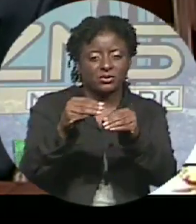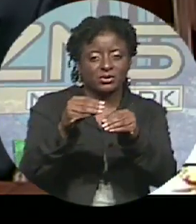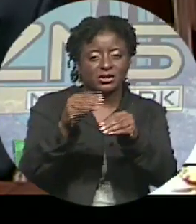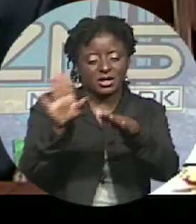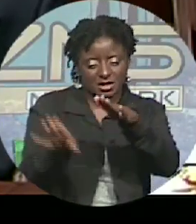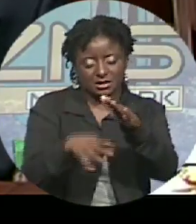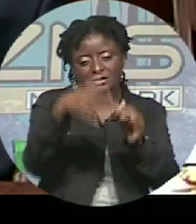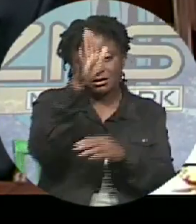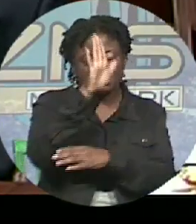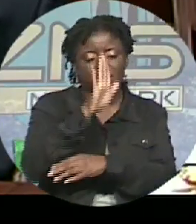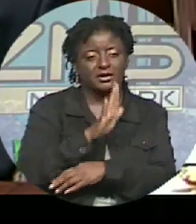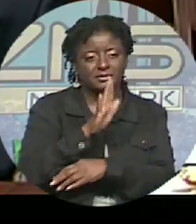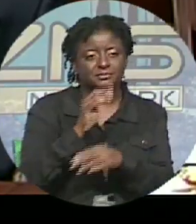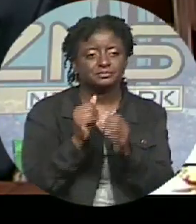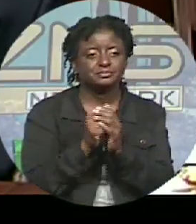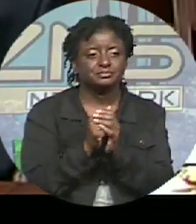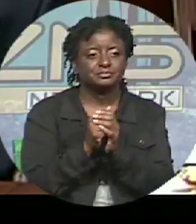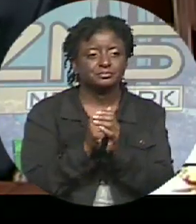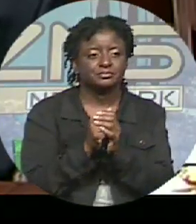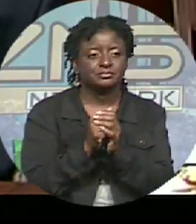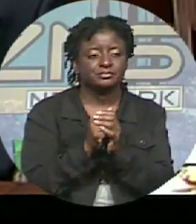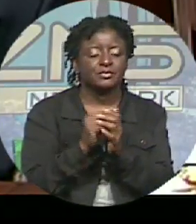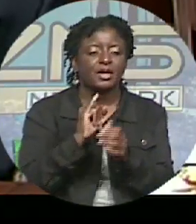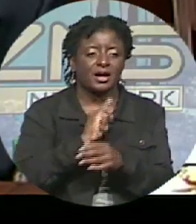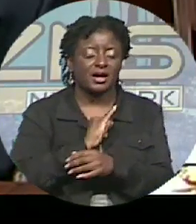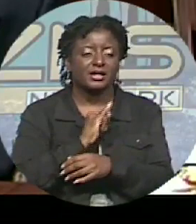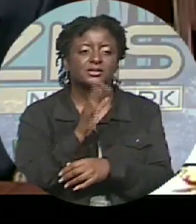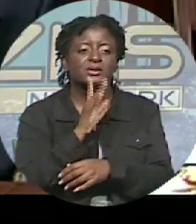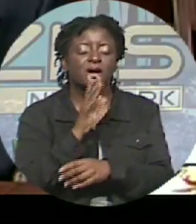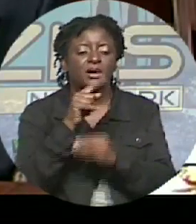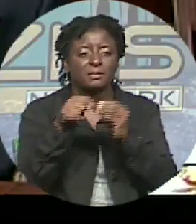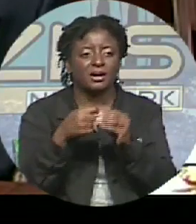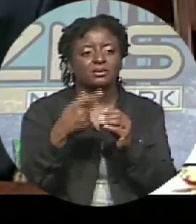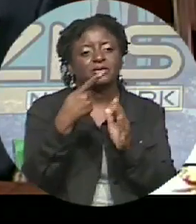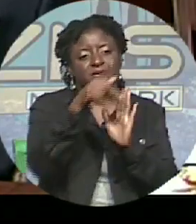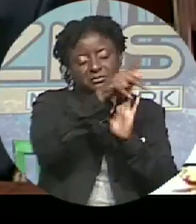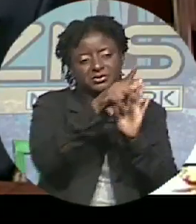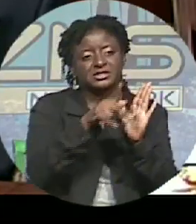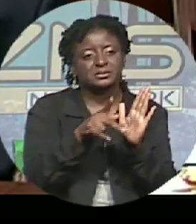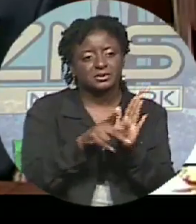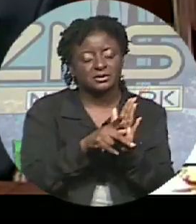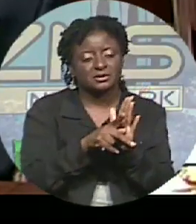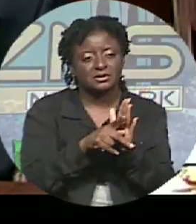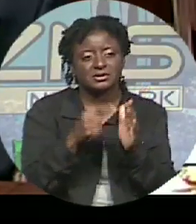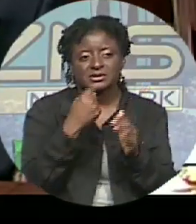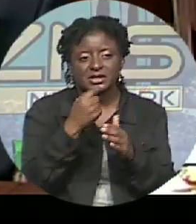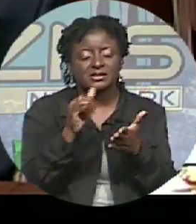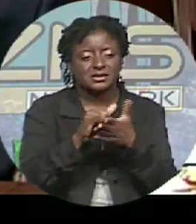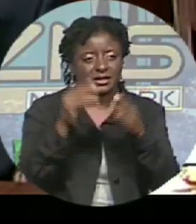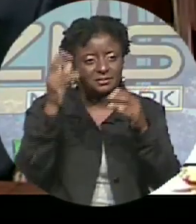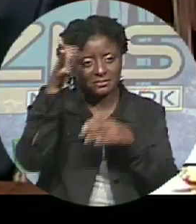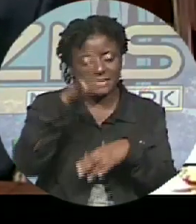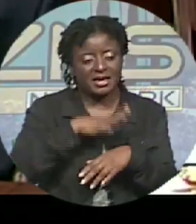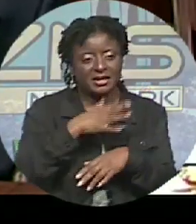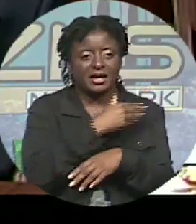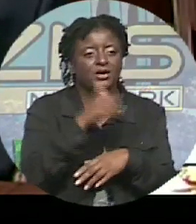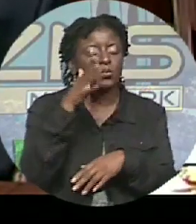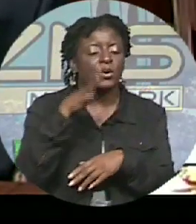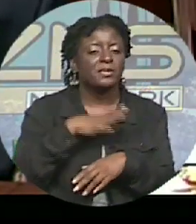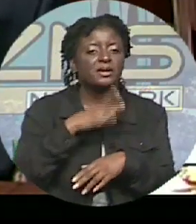God. I refer, of course, to the principle that holds that men and women are